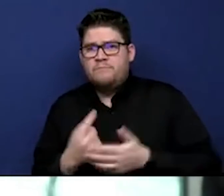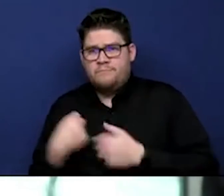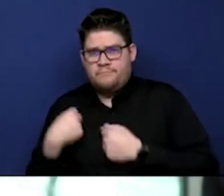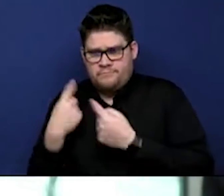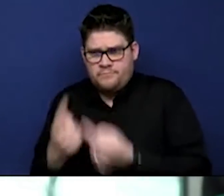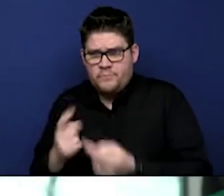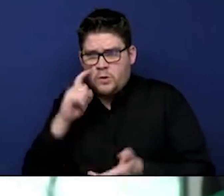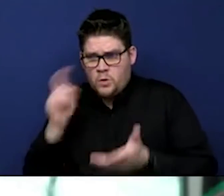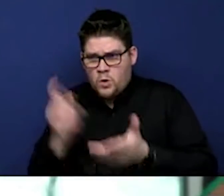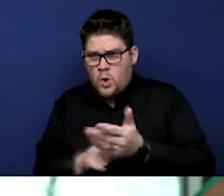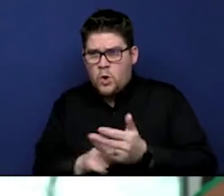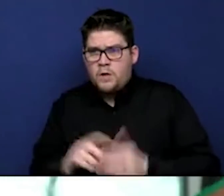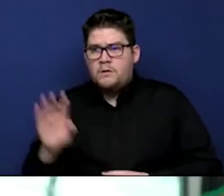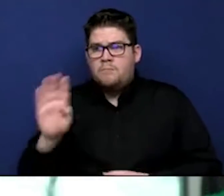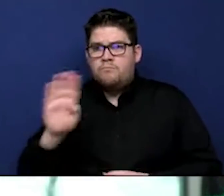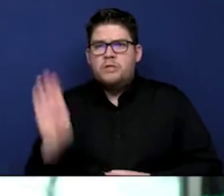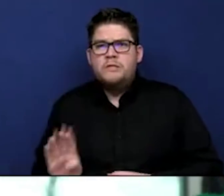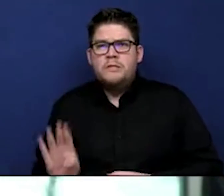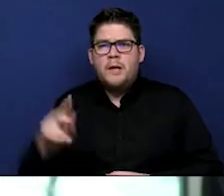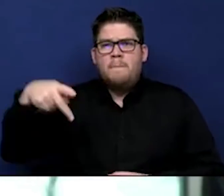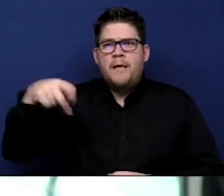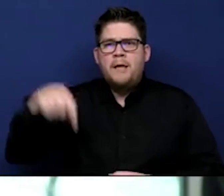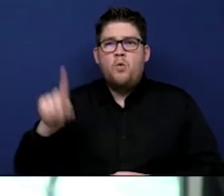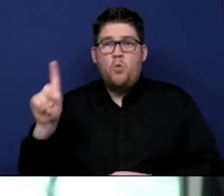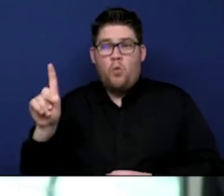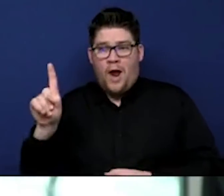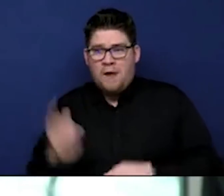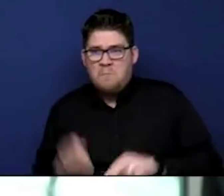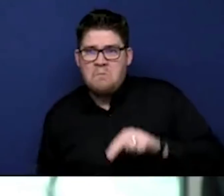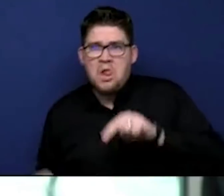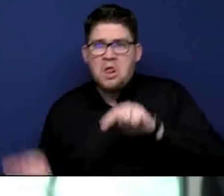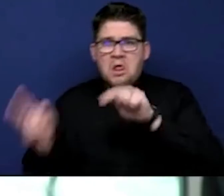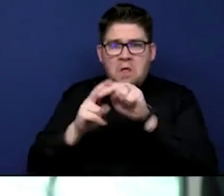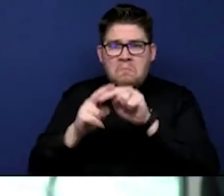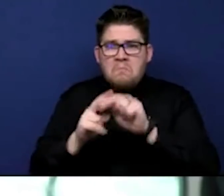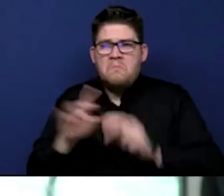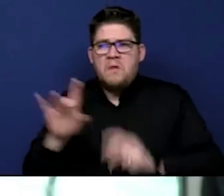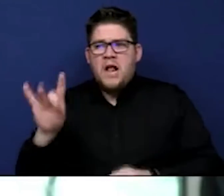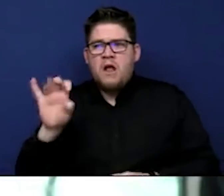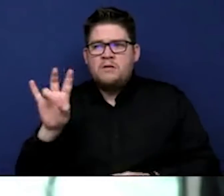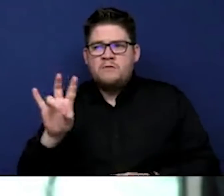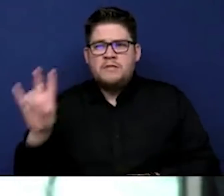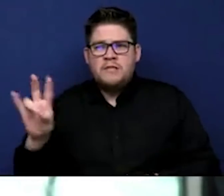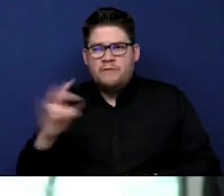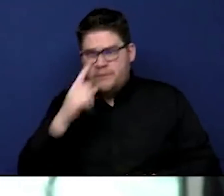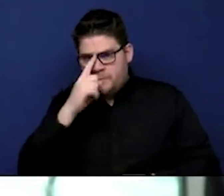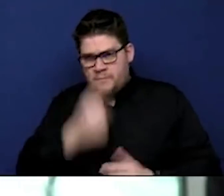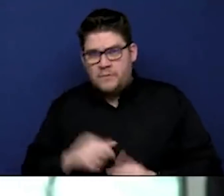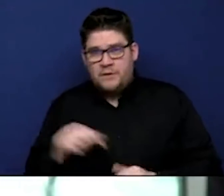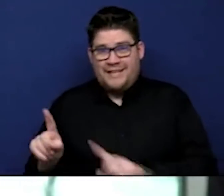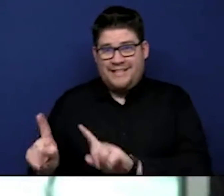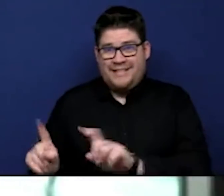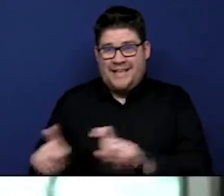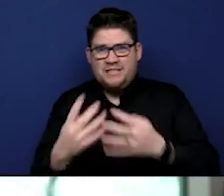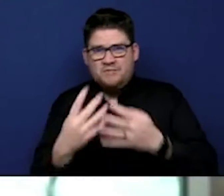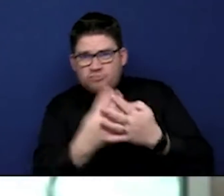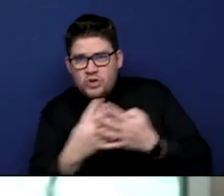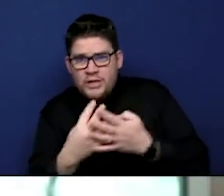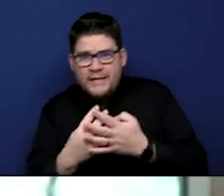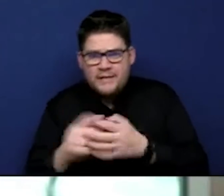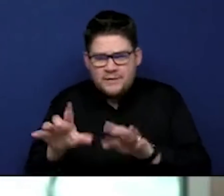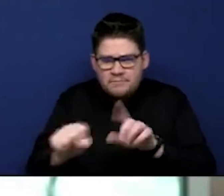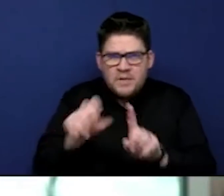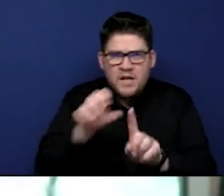the P1 from Brazil. So this is a strain that we are testing for, screening for, and doing whole